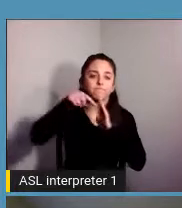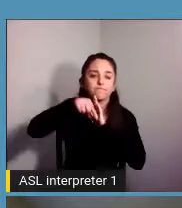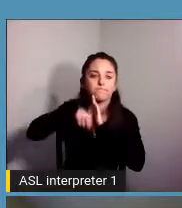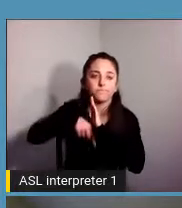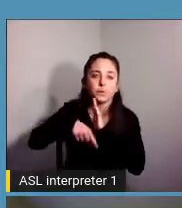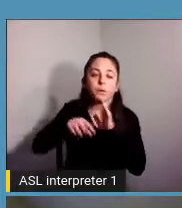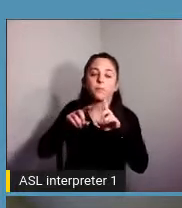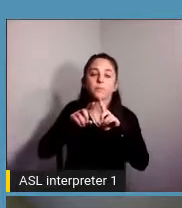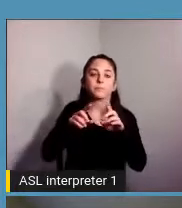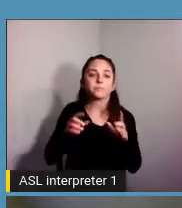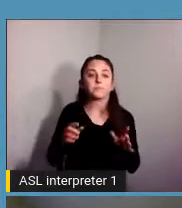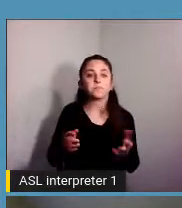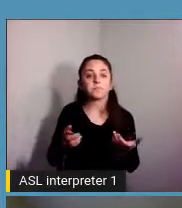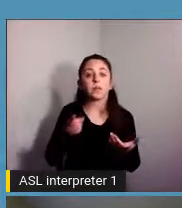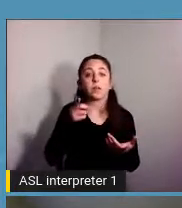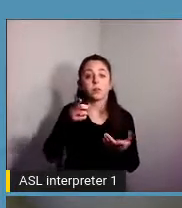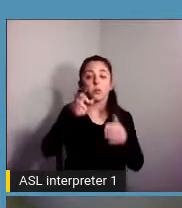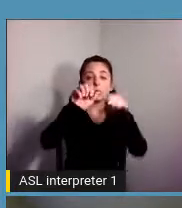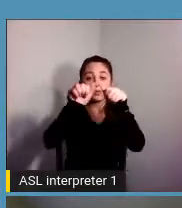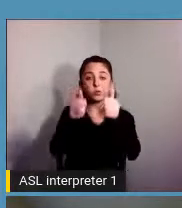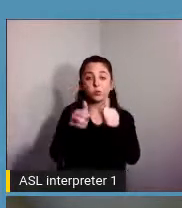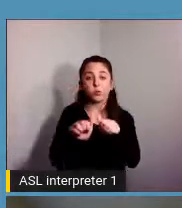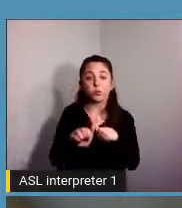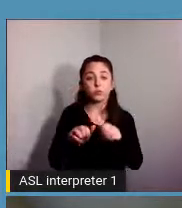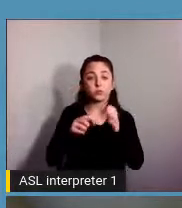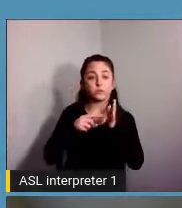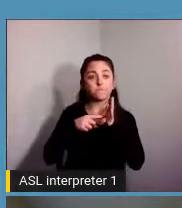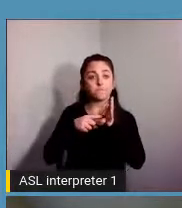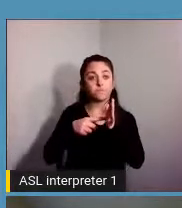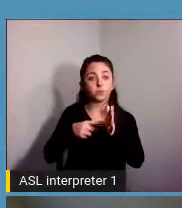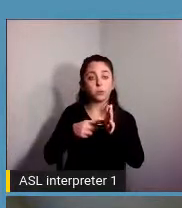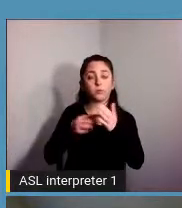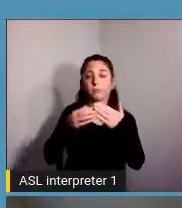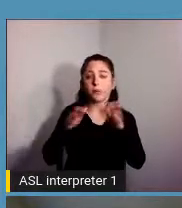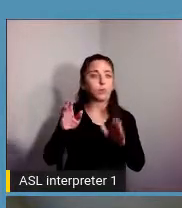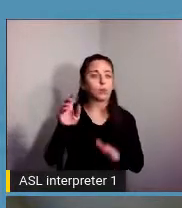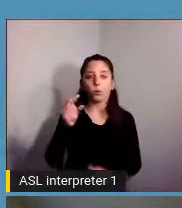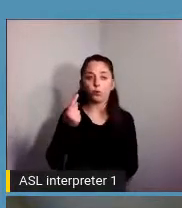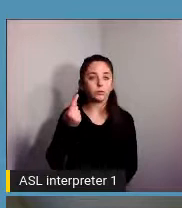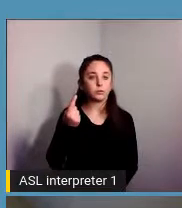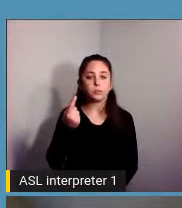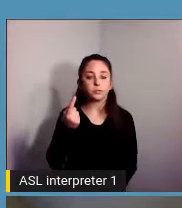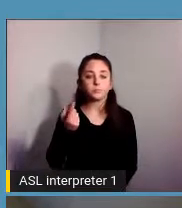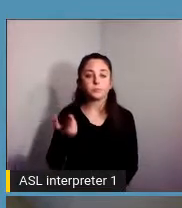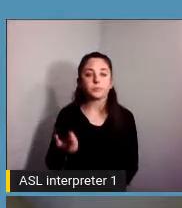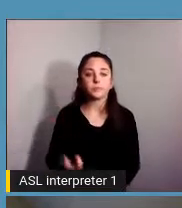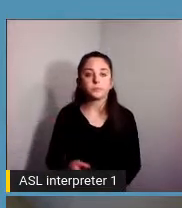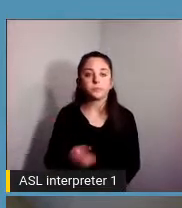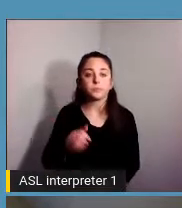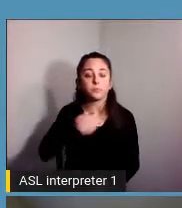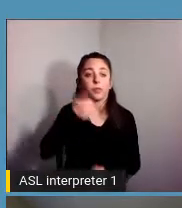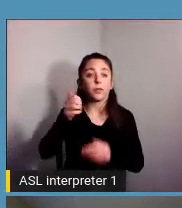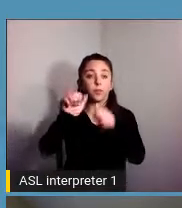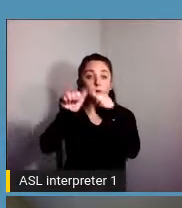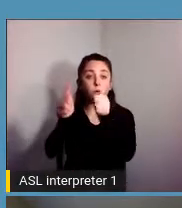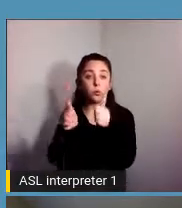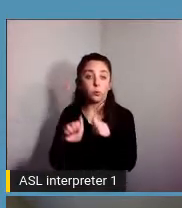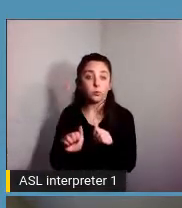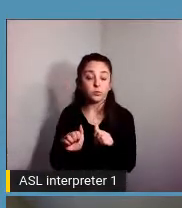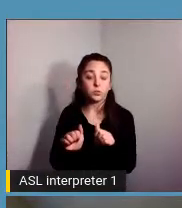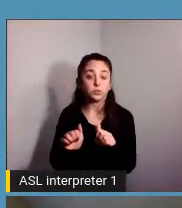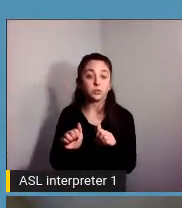only Degas sculpture ever shown in public. And then all of the other sculptures that exist